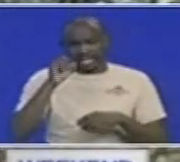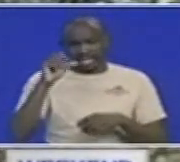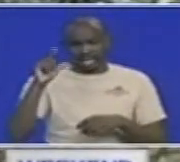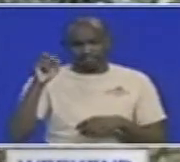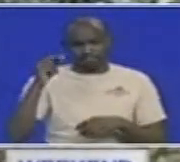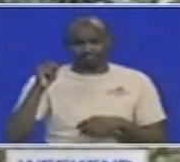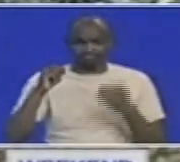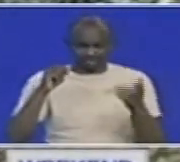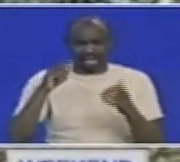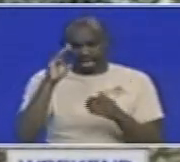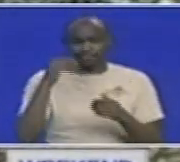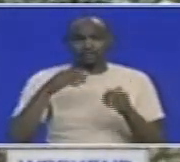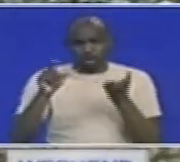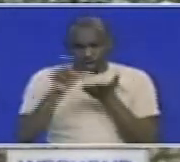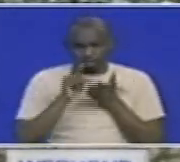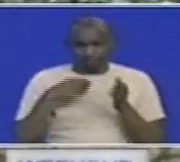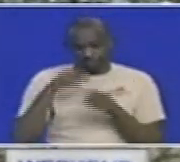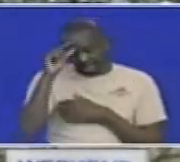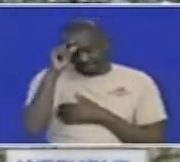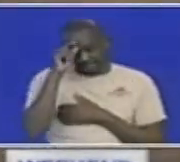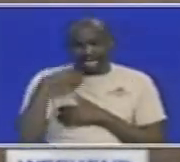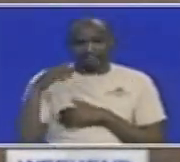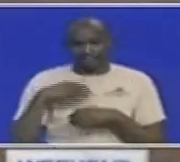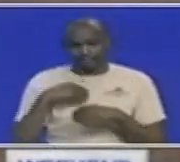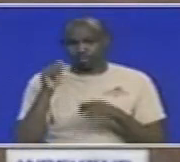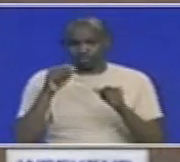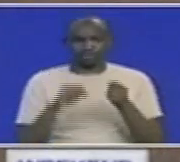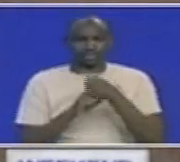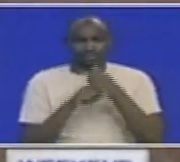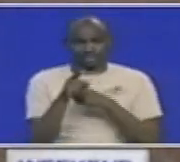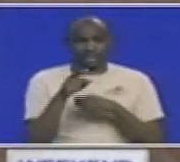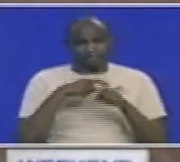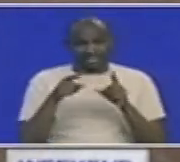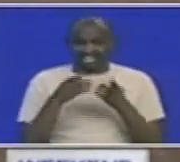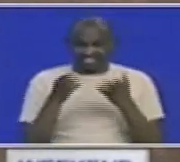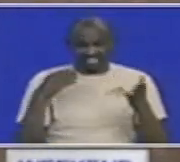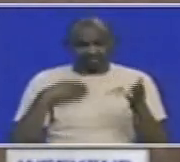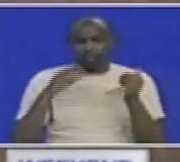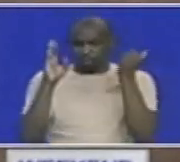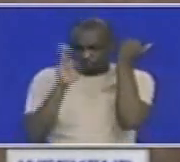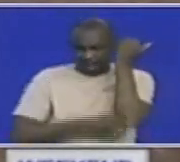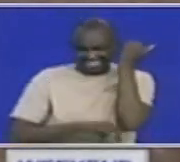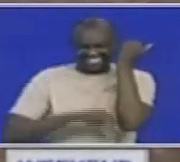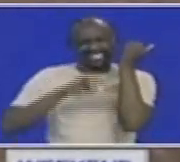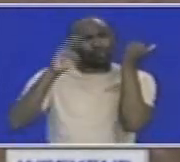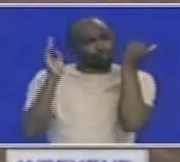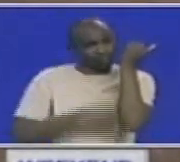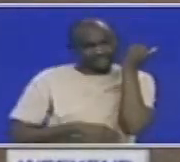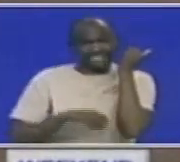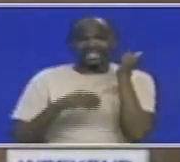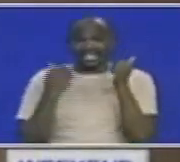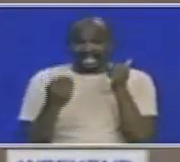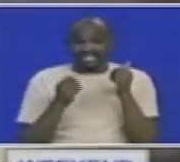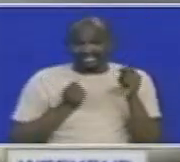government and contributions from well-wishers. However, things went from worse to worst as his younger sister